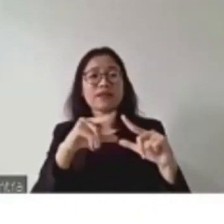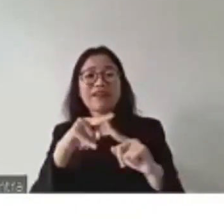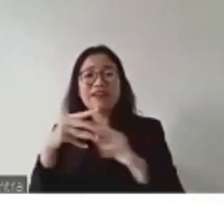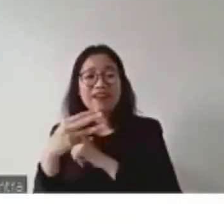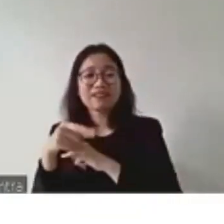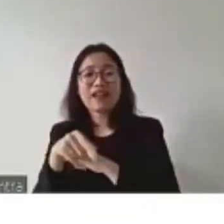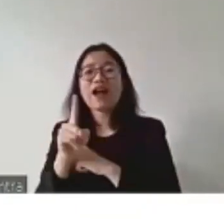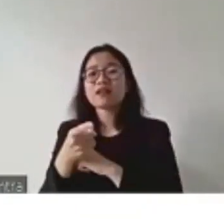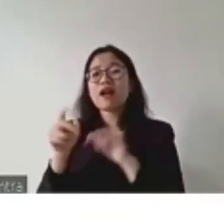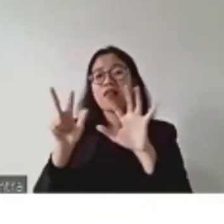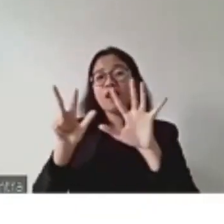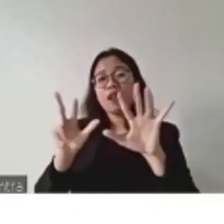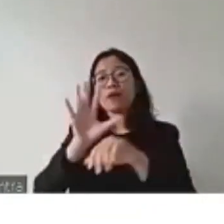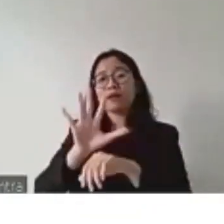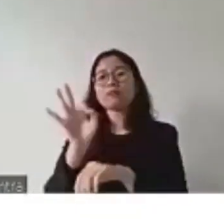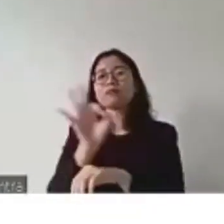using